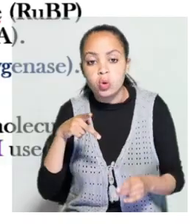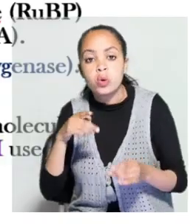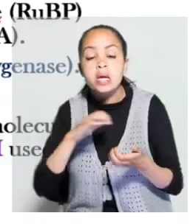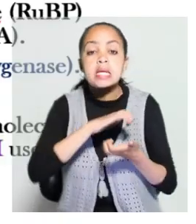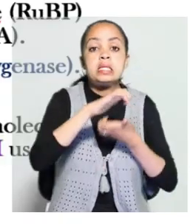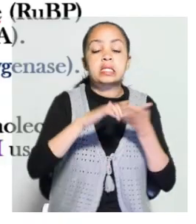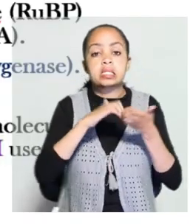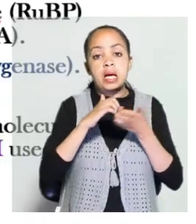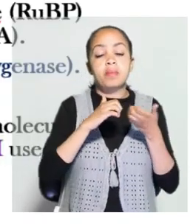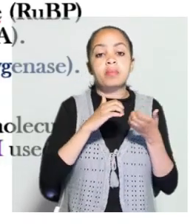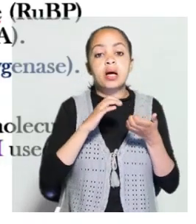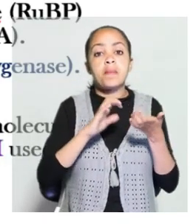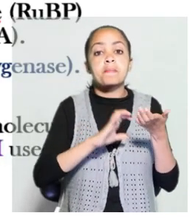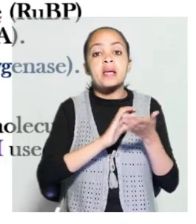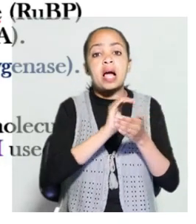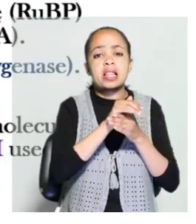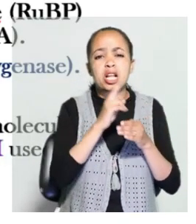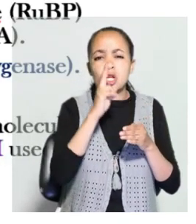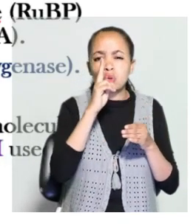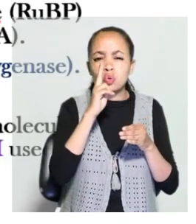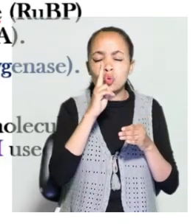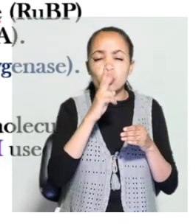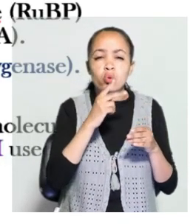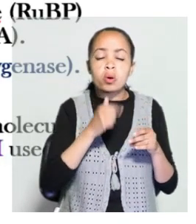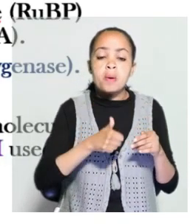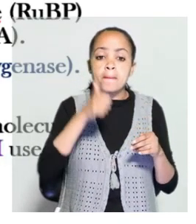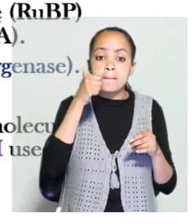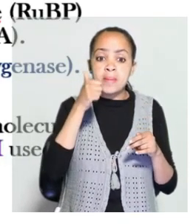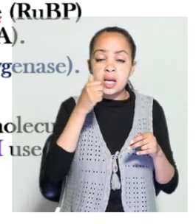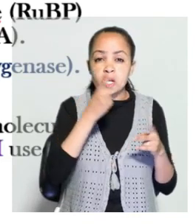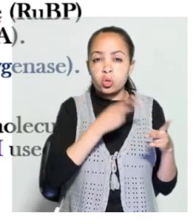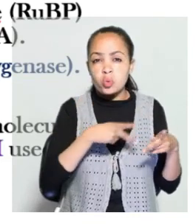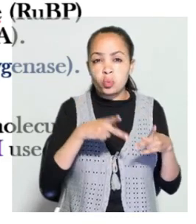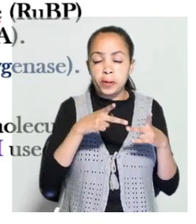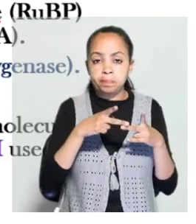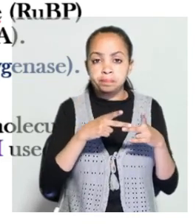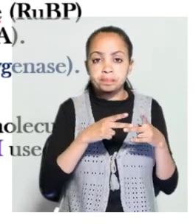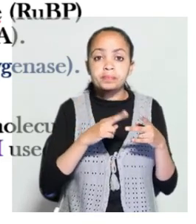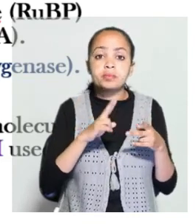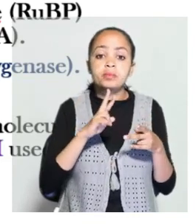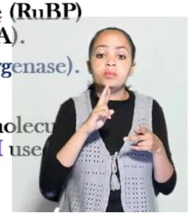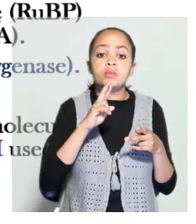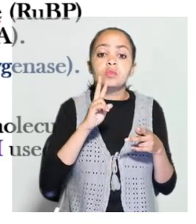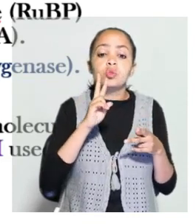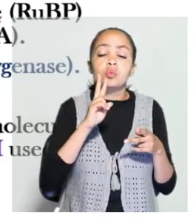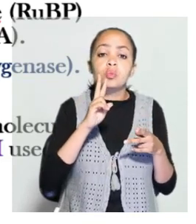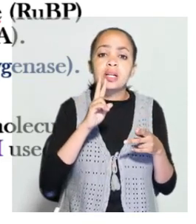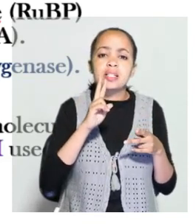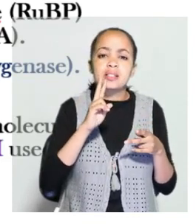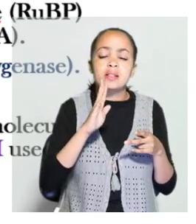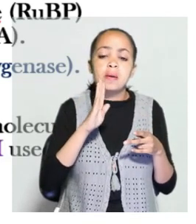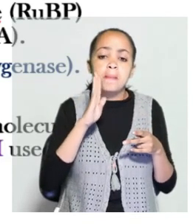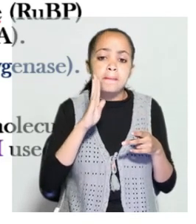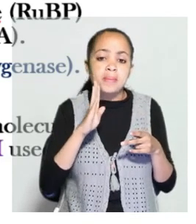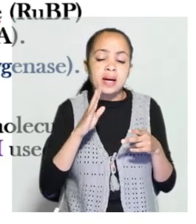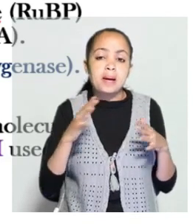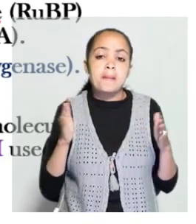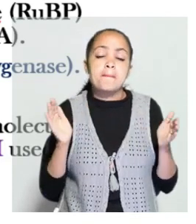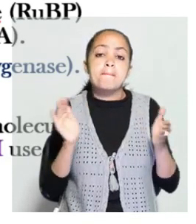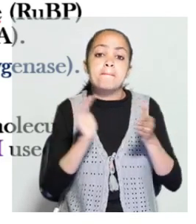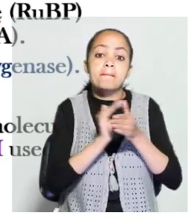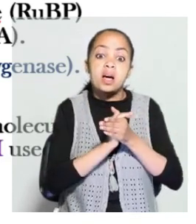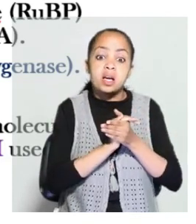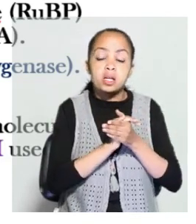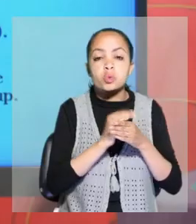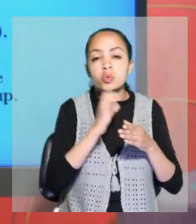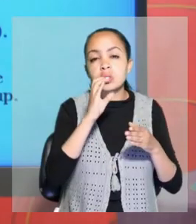Rubisco enzyme can be catalyzed in two main manners. Here, where ribulose biphosphate bind or react with